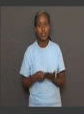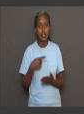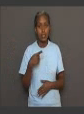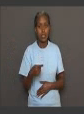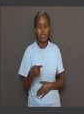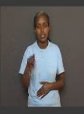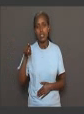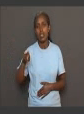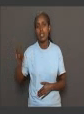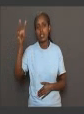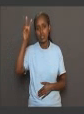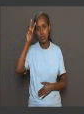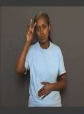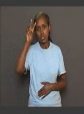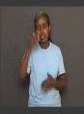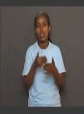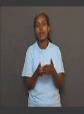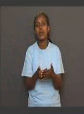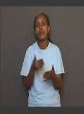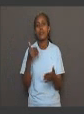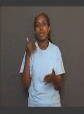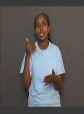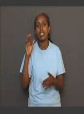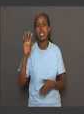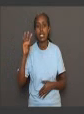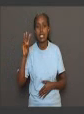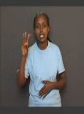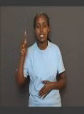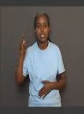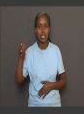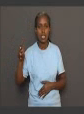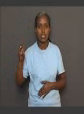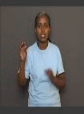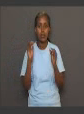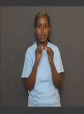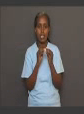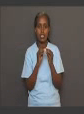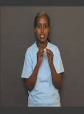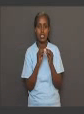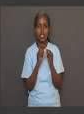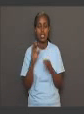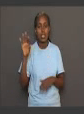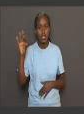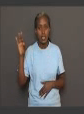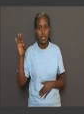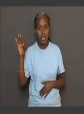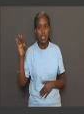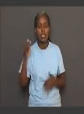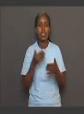Then x squared minus 6x plus